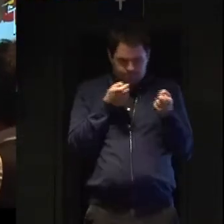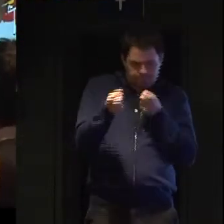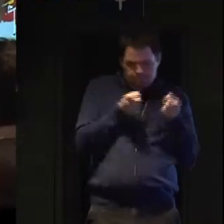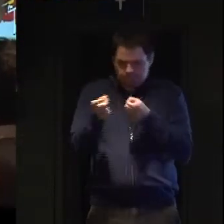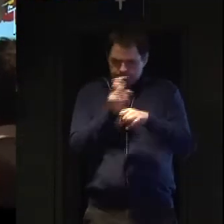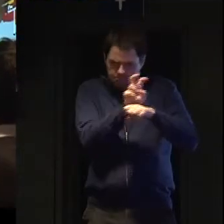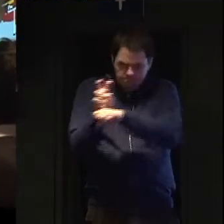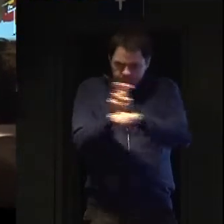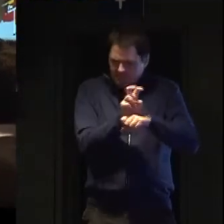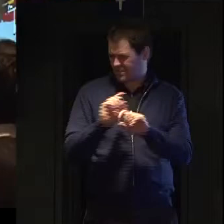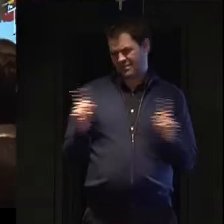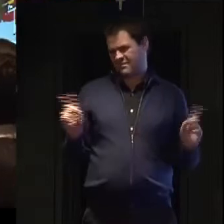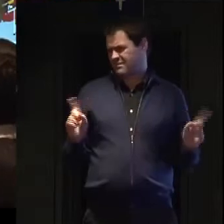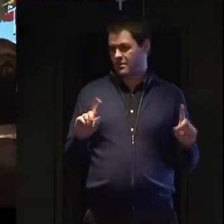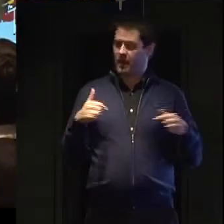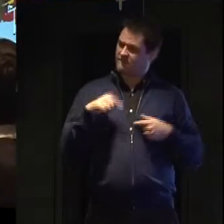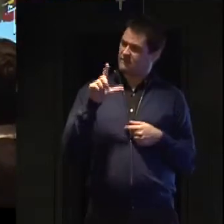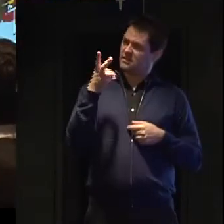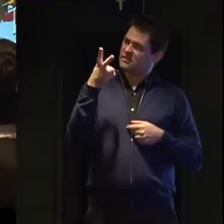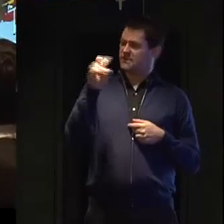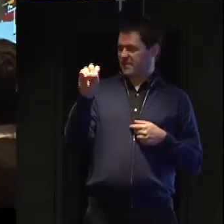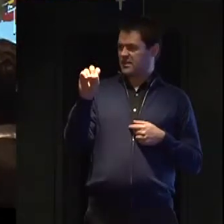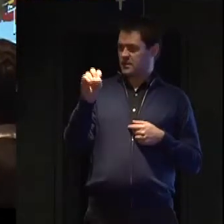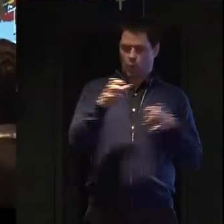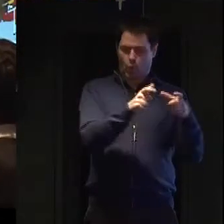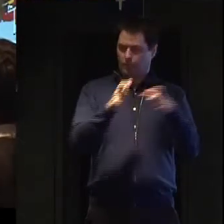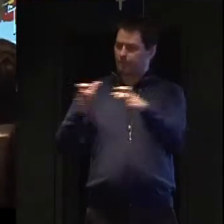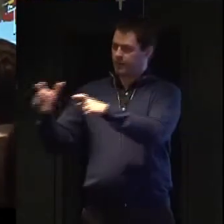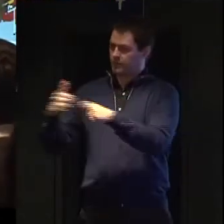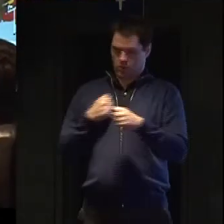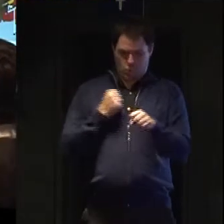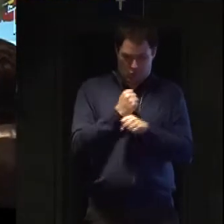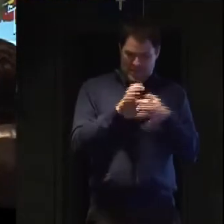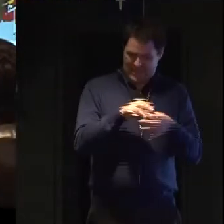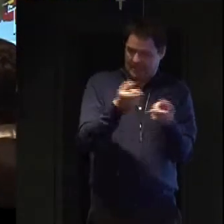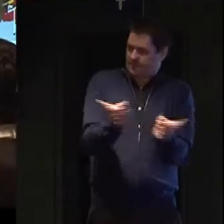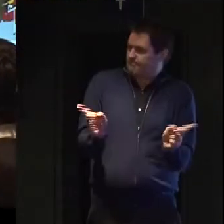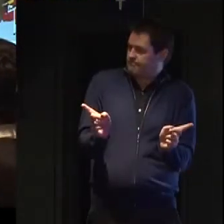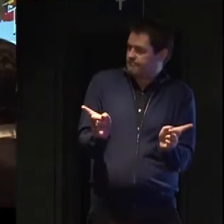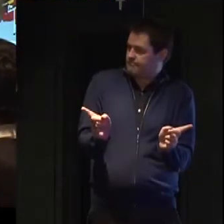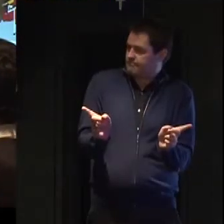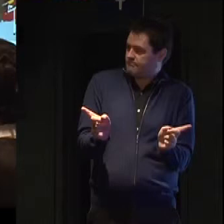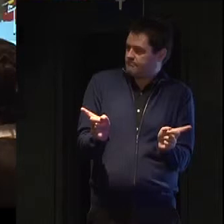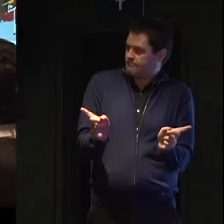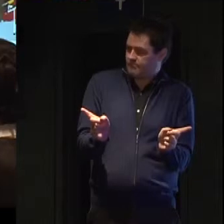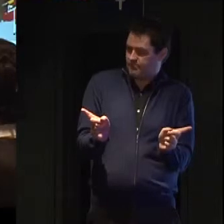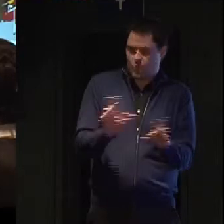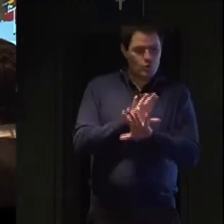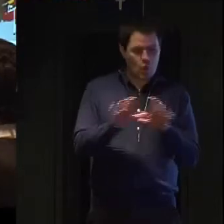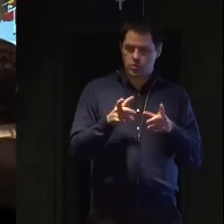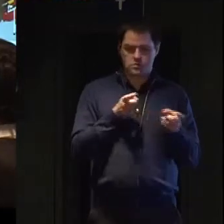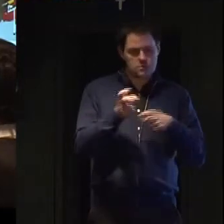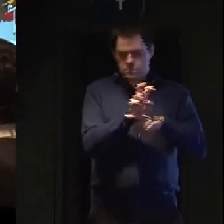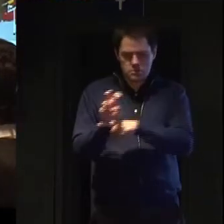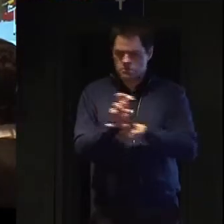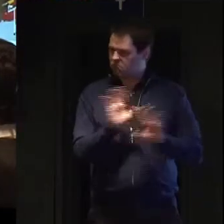is to work on behalf of the 20-member clubs. But we always consider that if we're working on behalf of 20 clubs, then we're also working